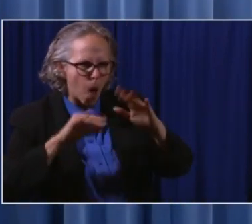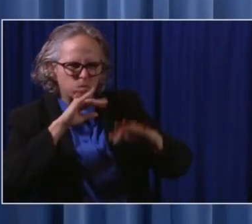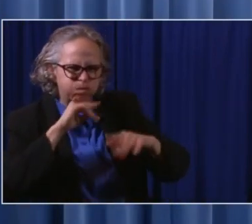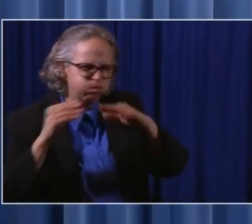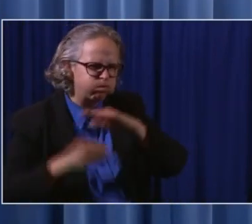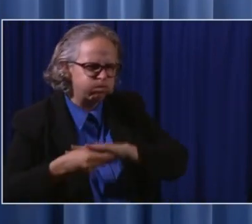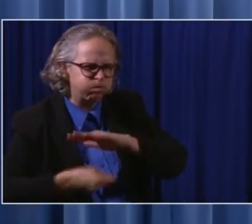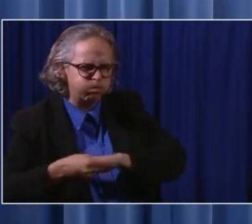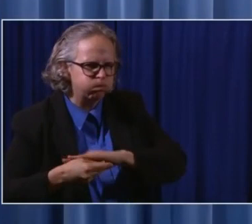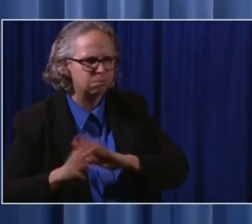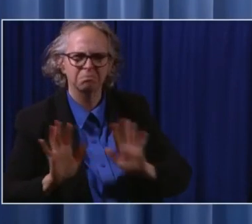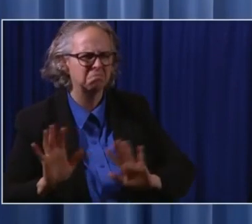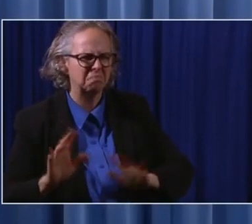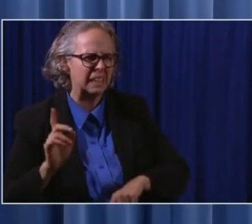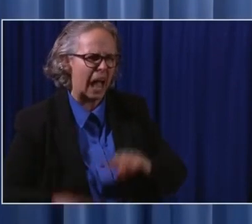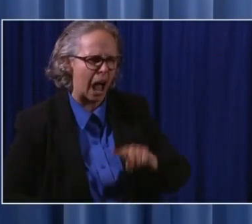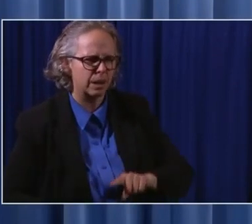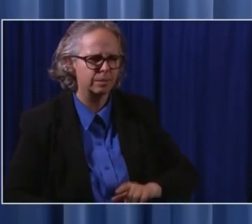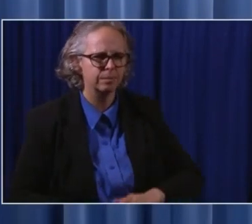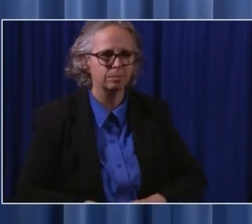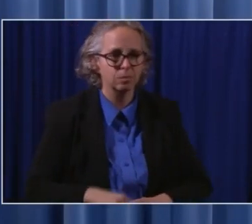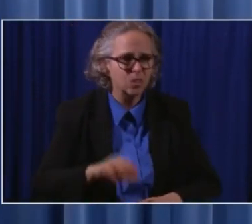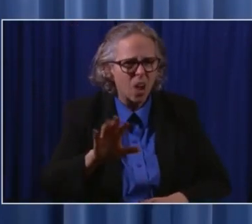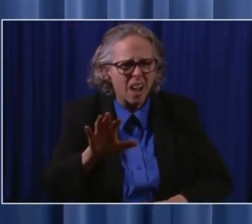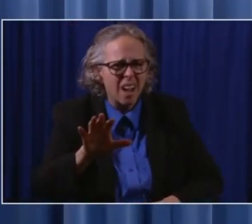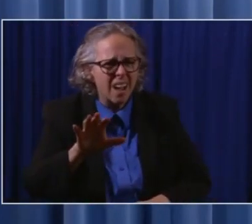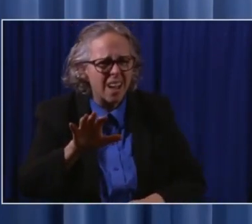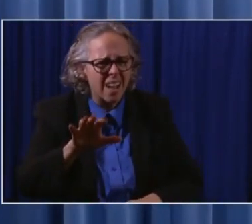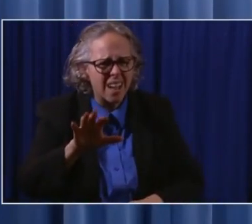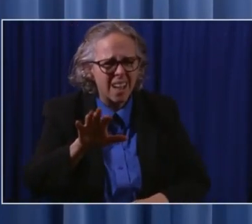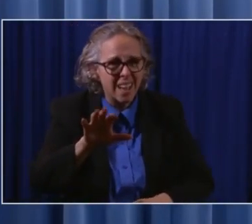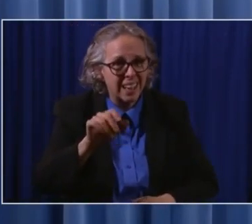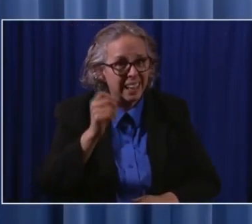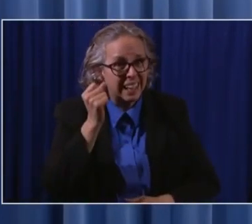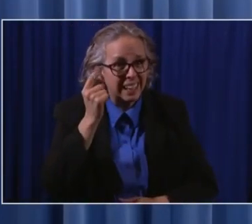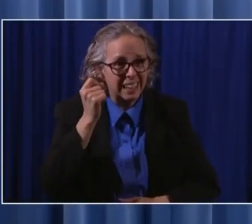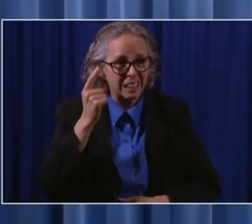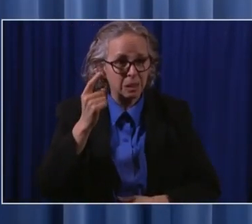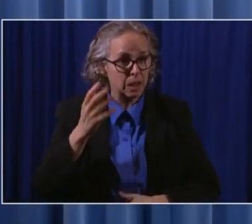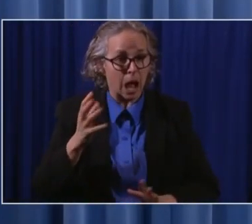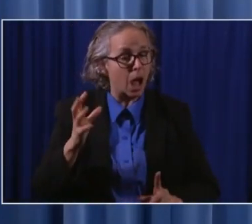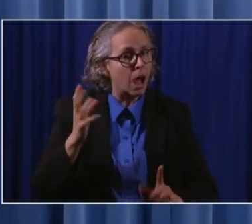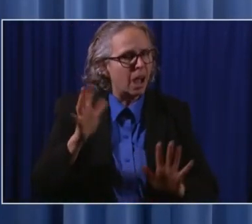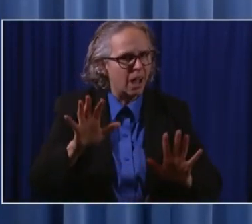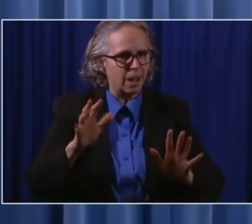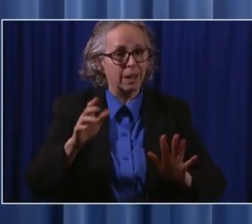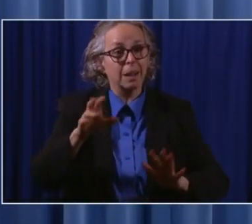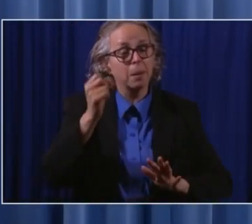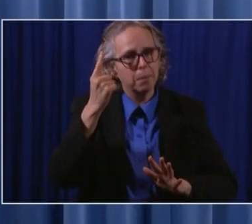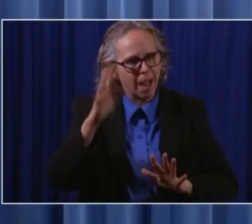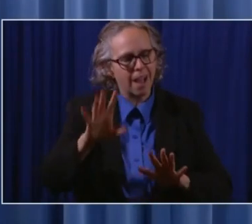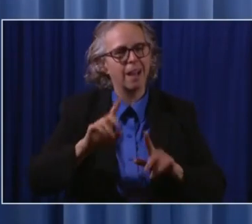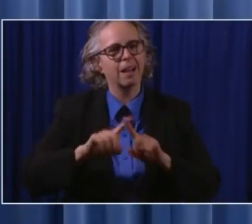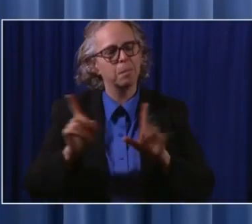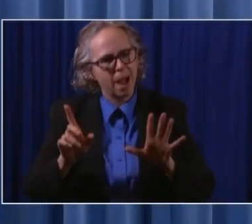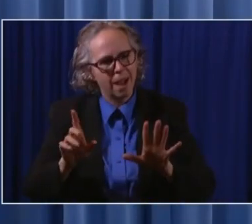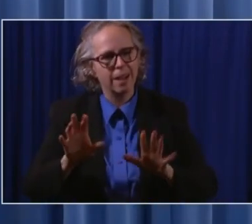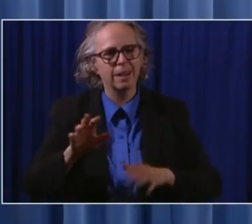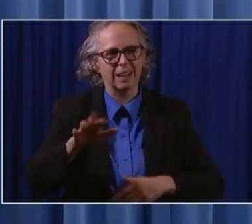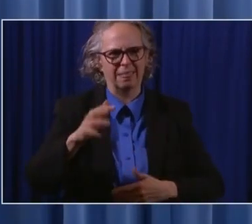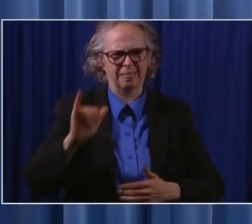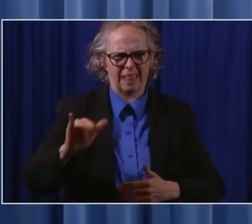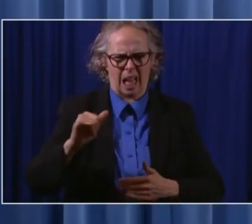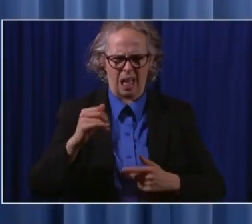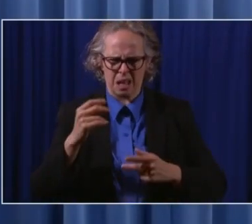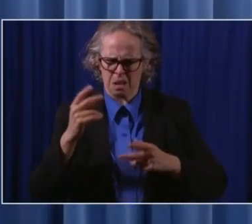I agree. Take nothing for granted, accept nothing. Don't assume anything. But that vigilance, which is built into